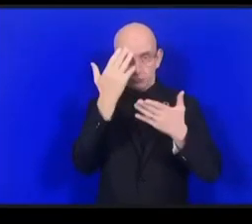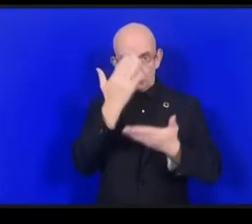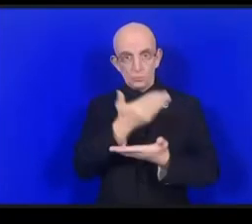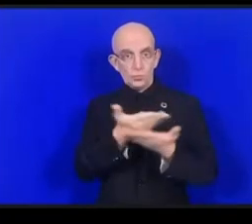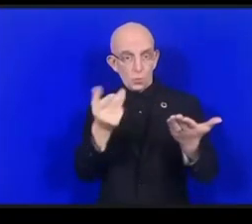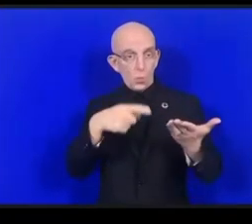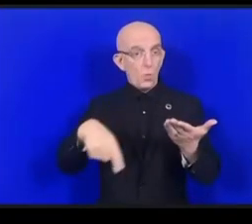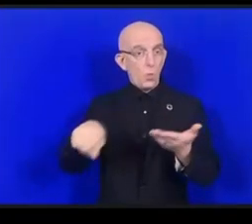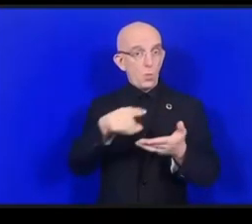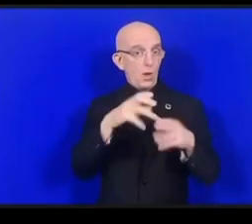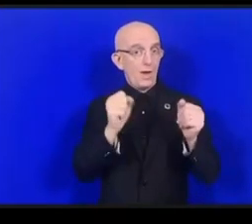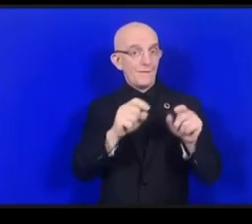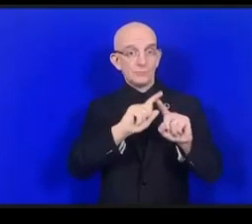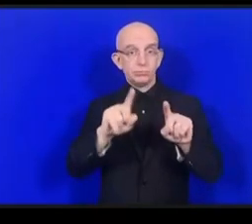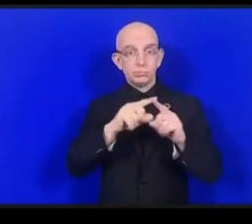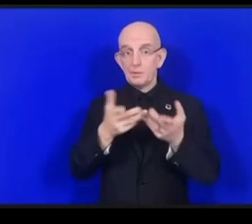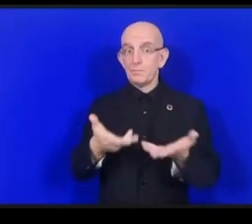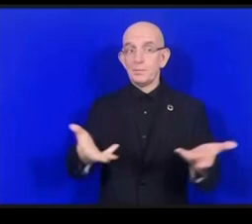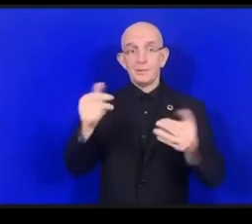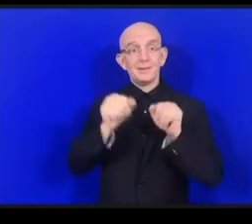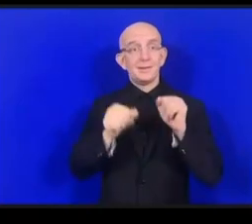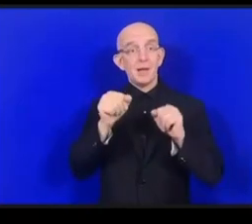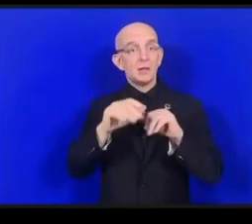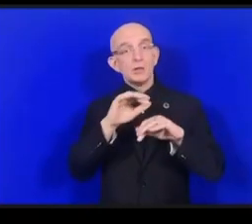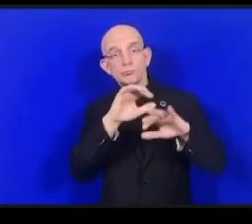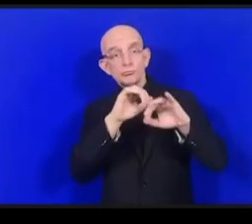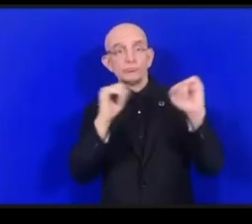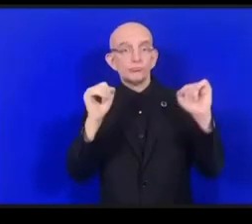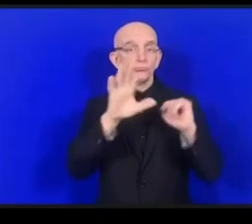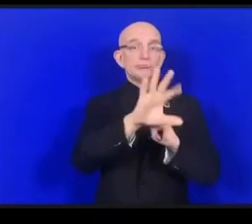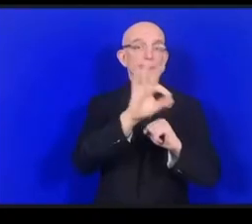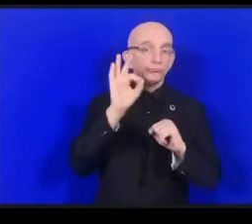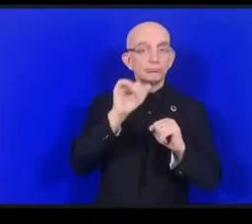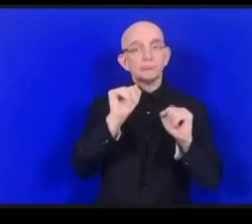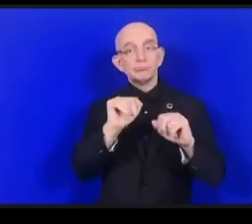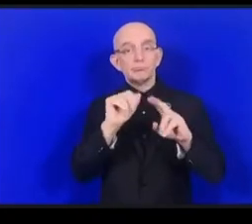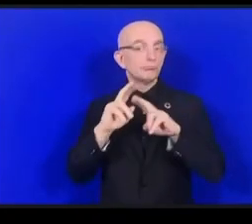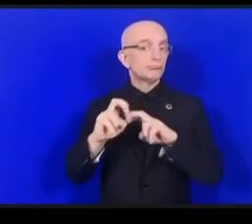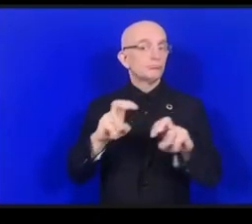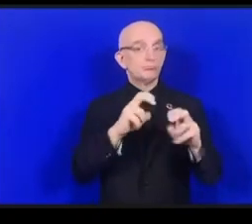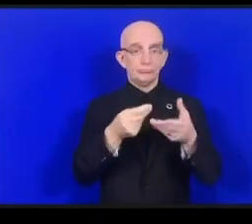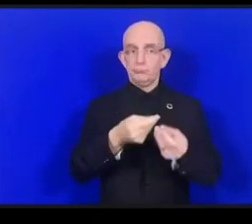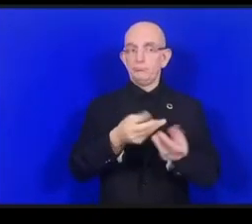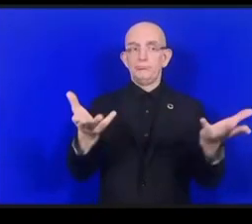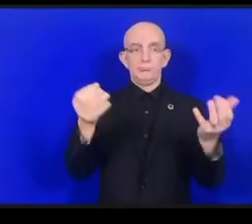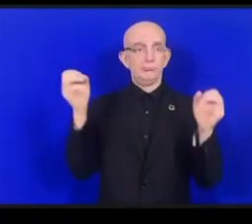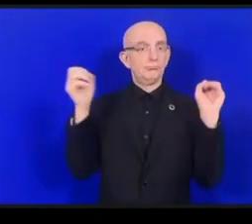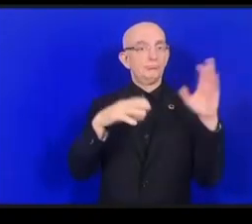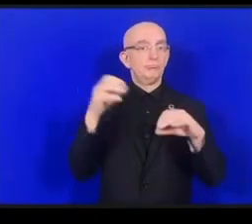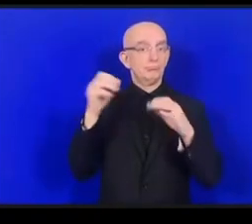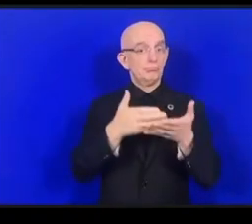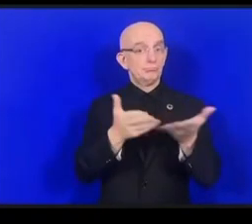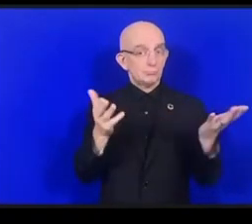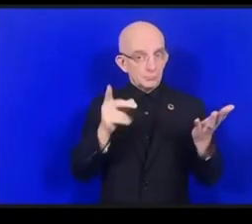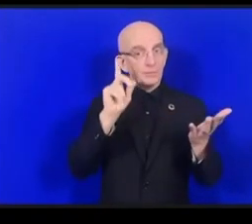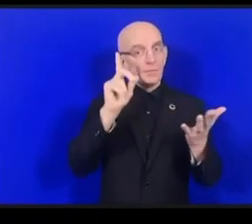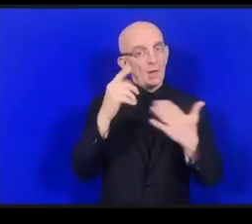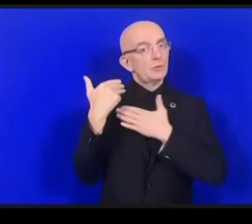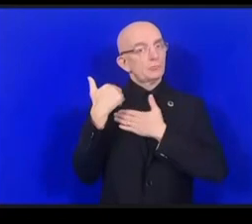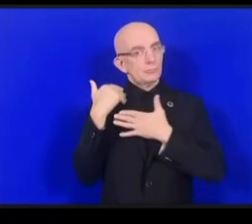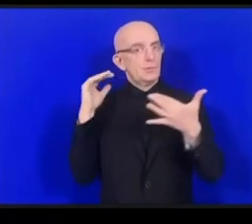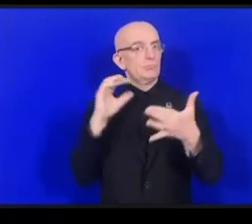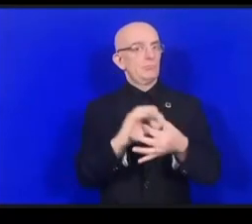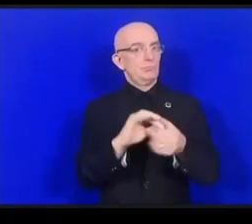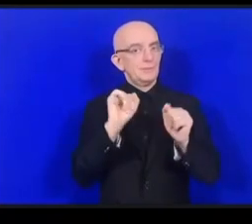help deliver the SDGs, building on their pre-existing values base. We are trying to get